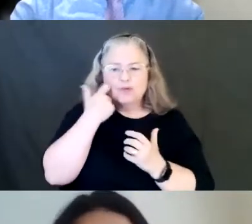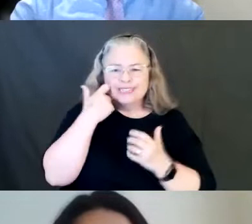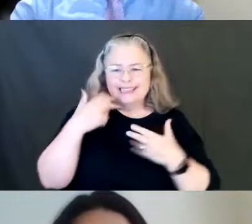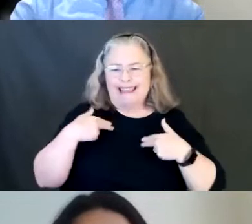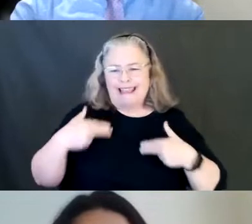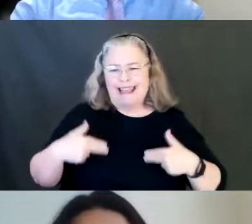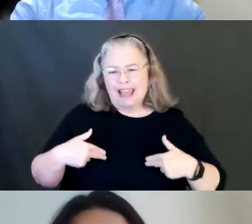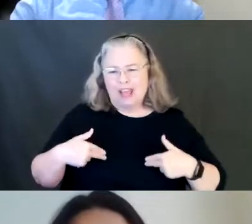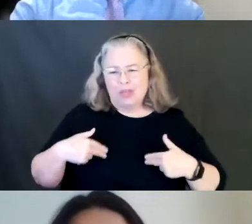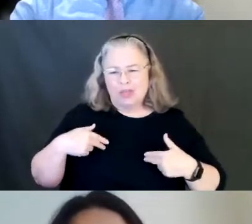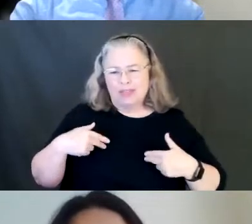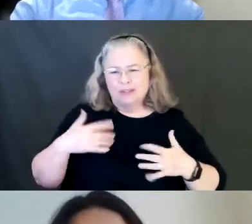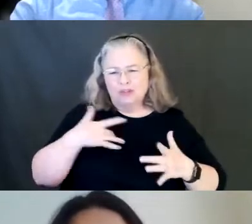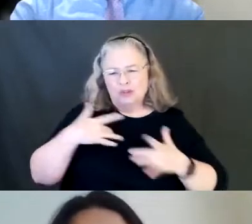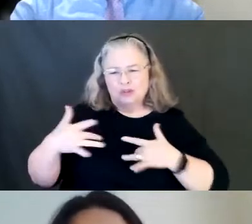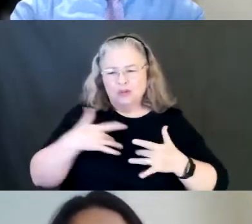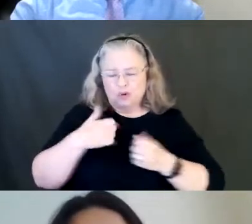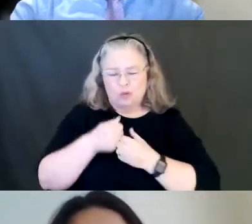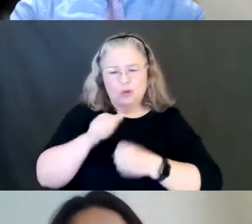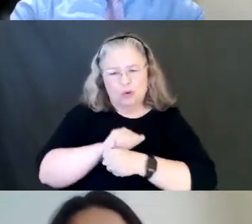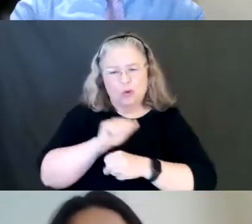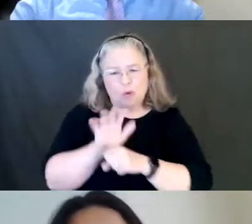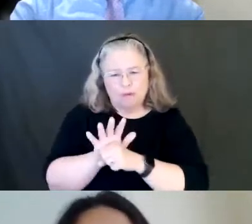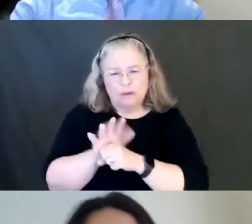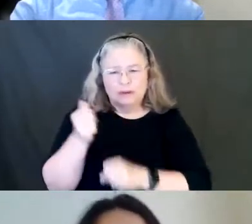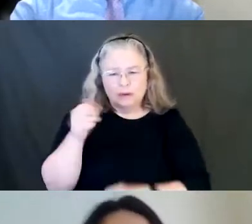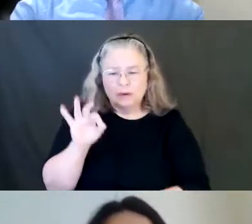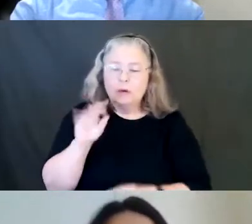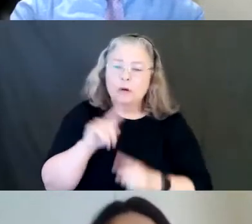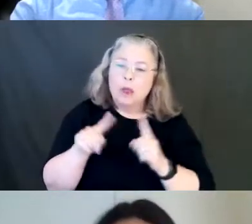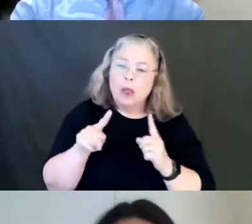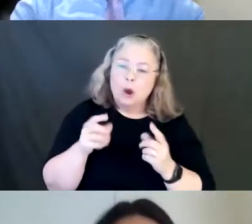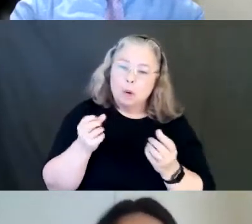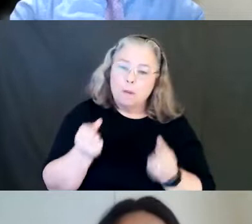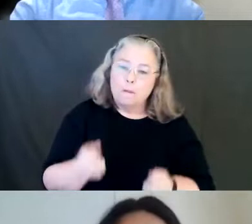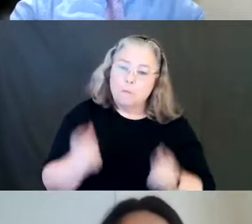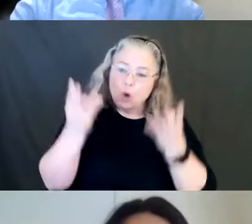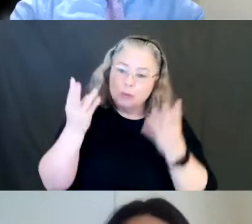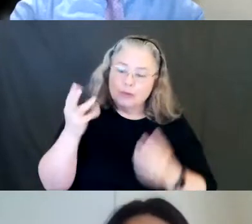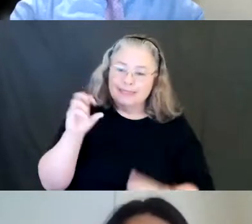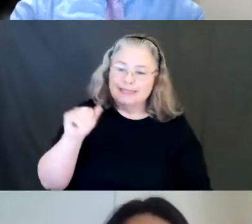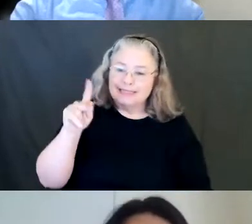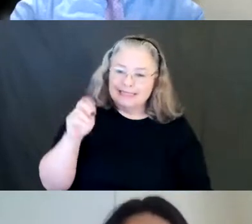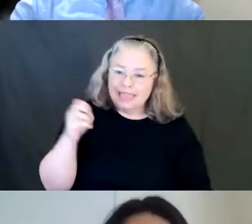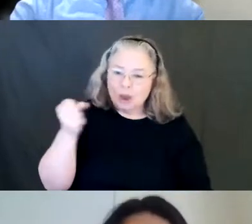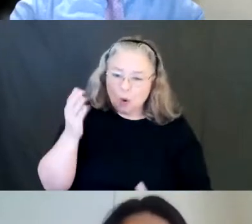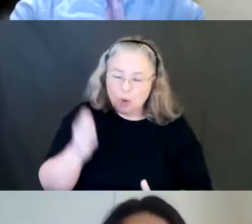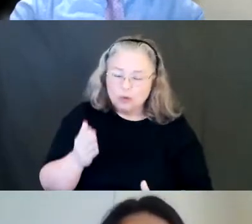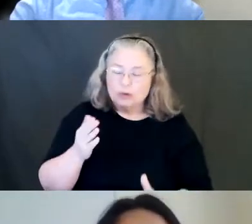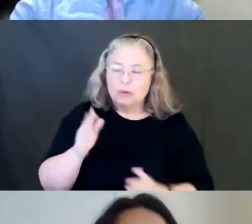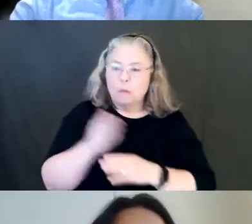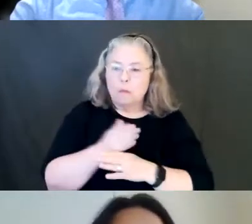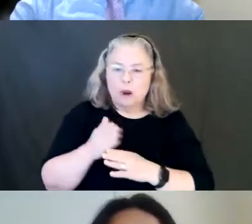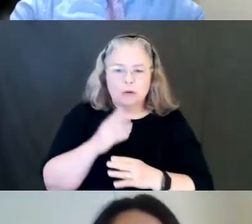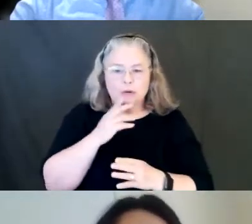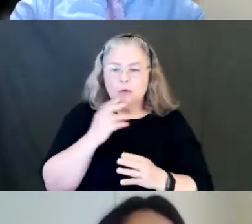with COVID-19, but with multiple stakeholders and partners that we have, there's